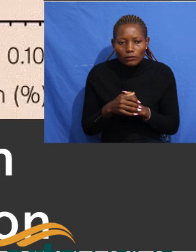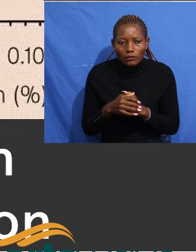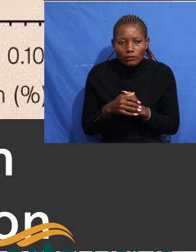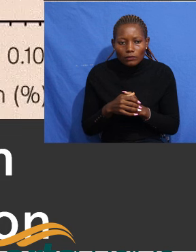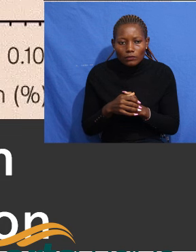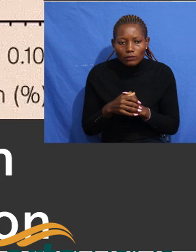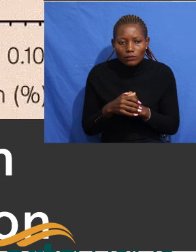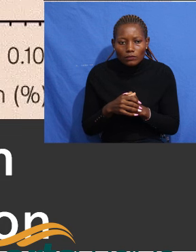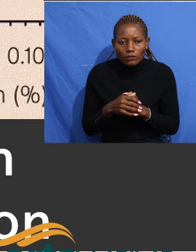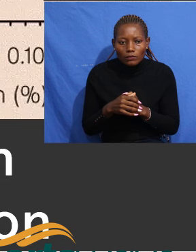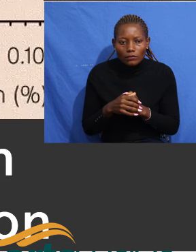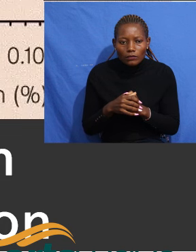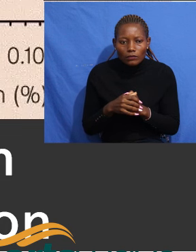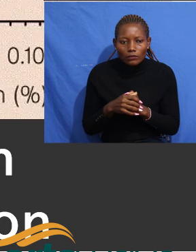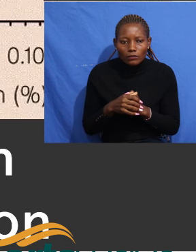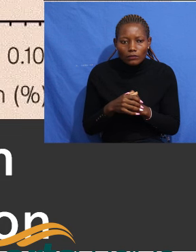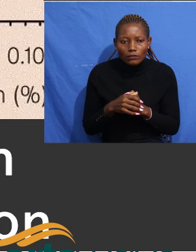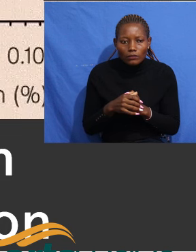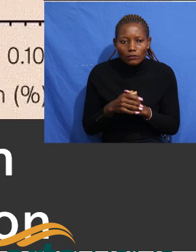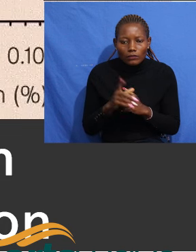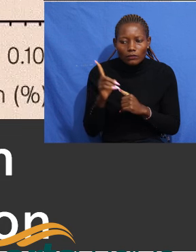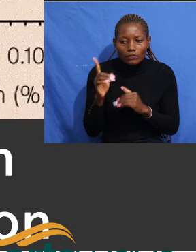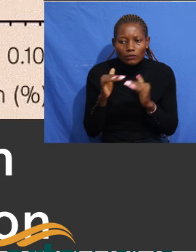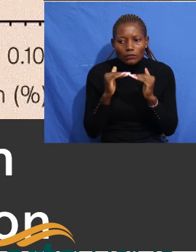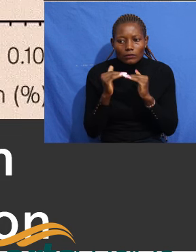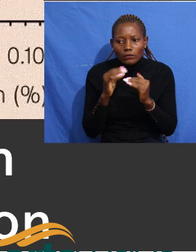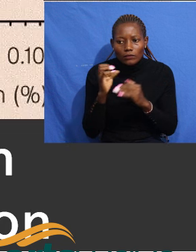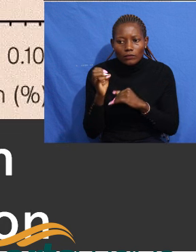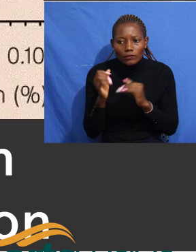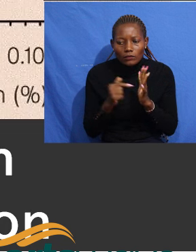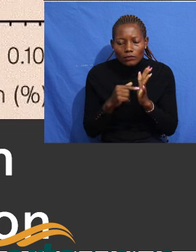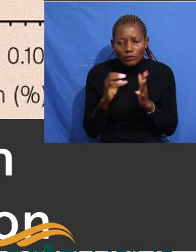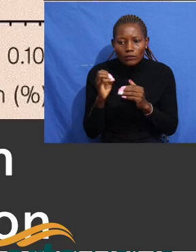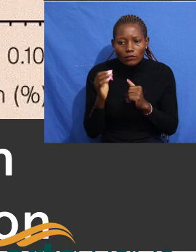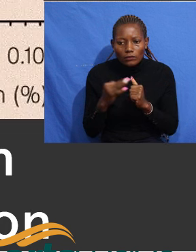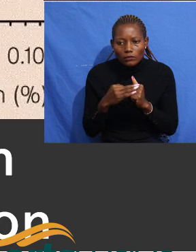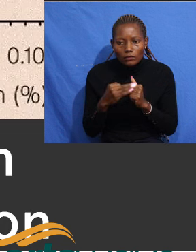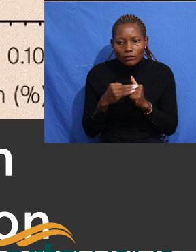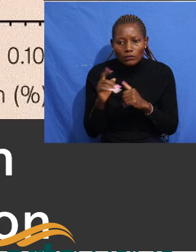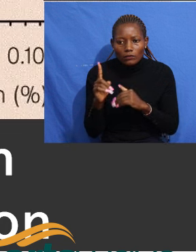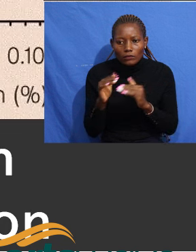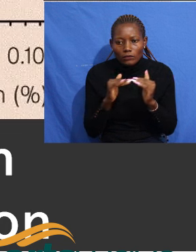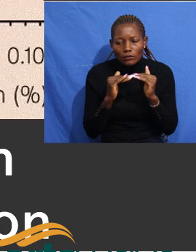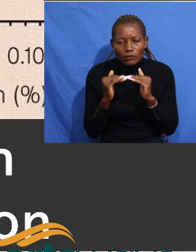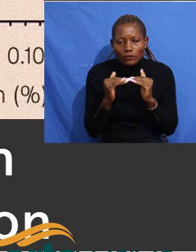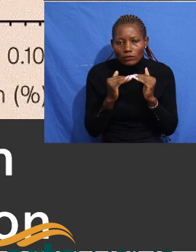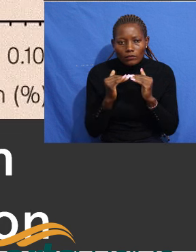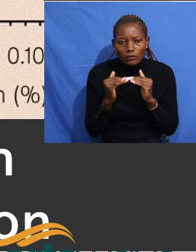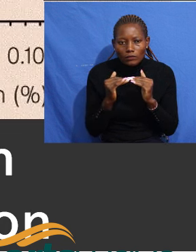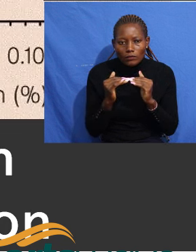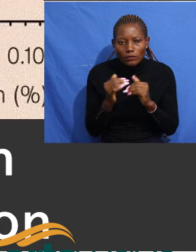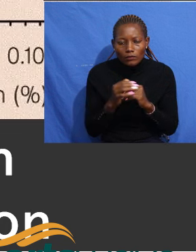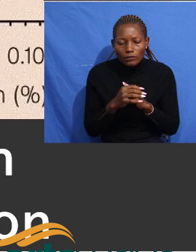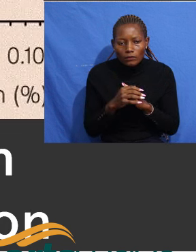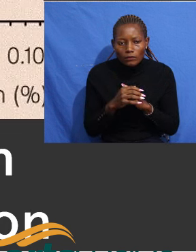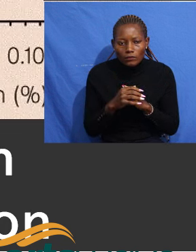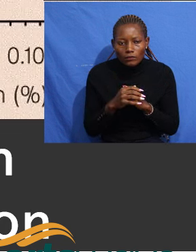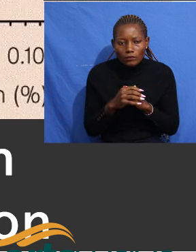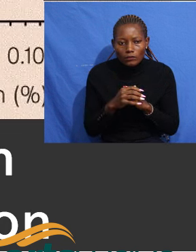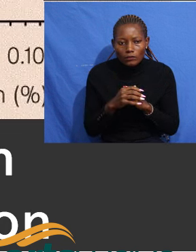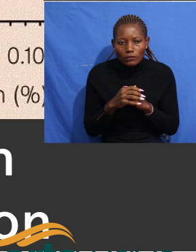very drunk. You know, this level 0.08, this level is actually more than tipsy. You're pretty